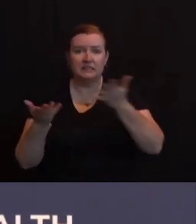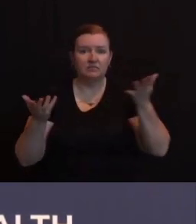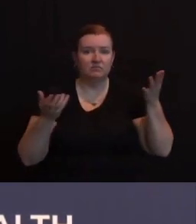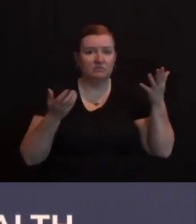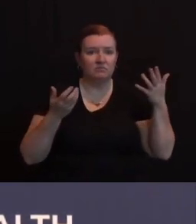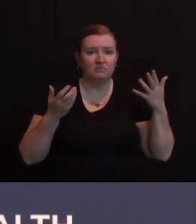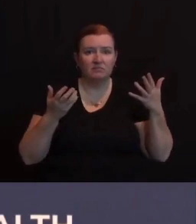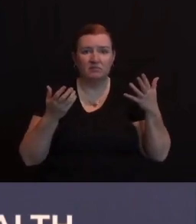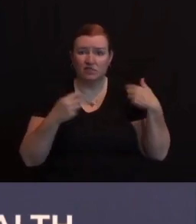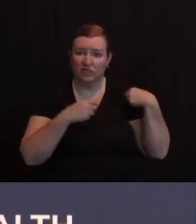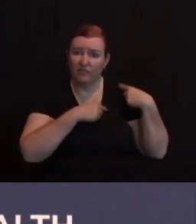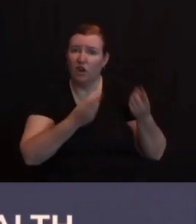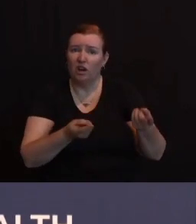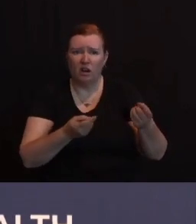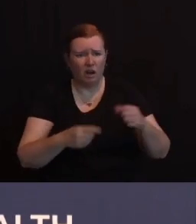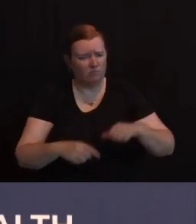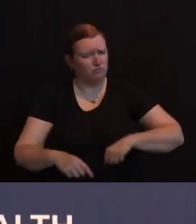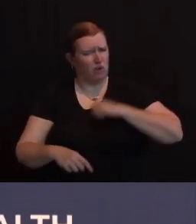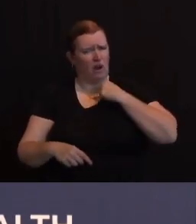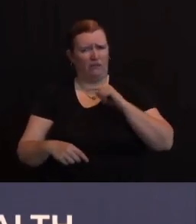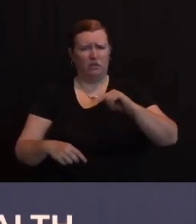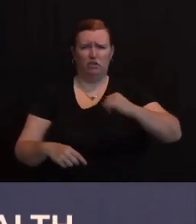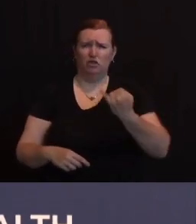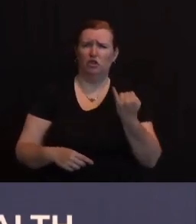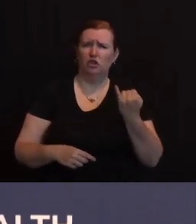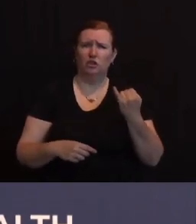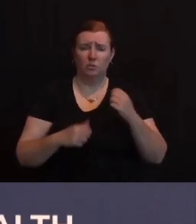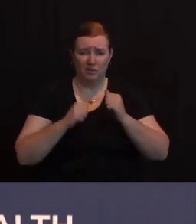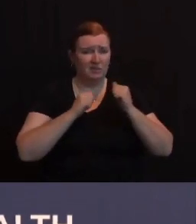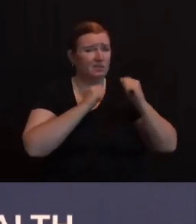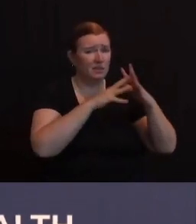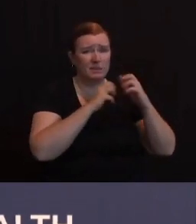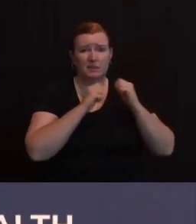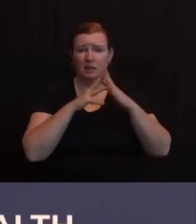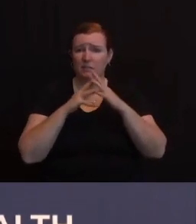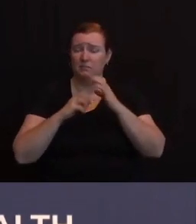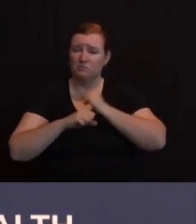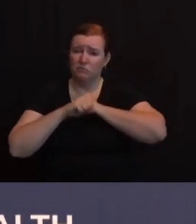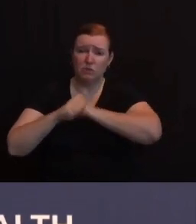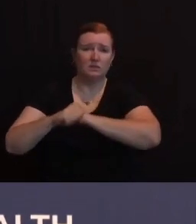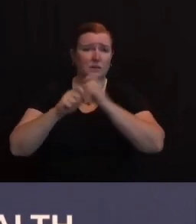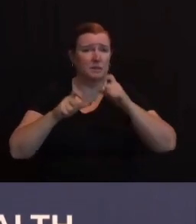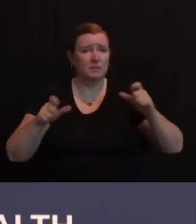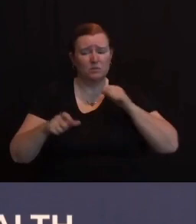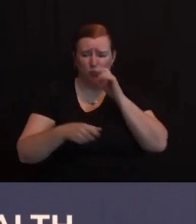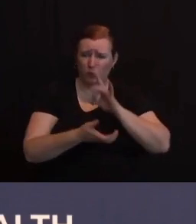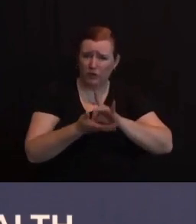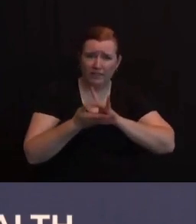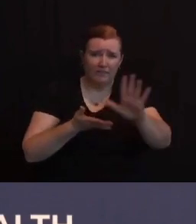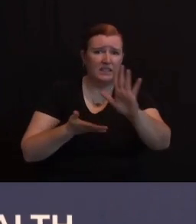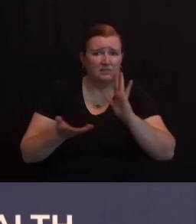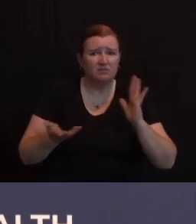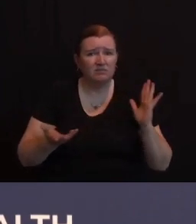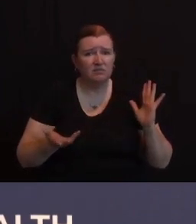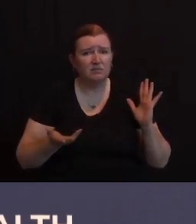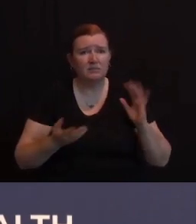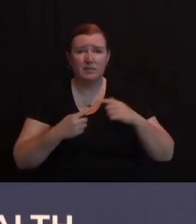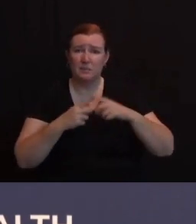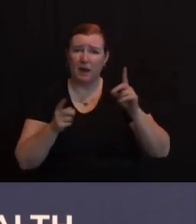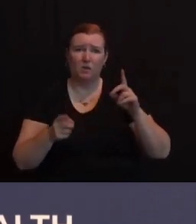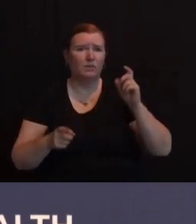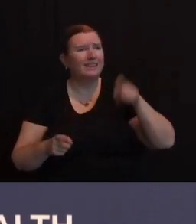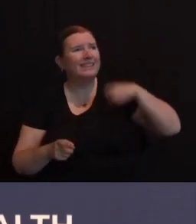we've taken to make sure that doesn't happen, but we need the federal government along with us as a